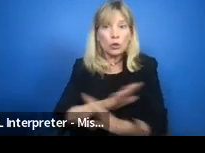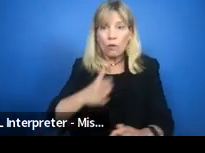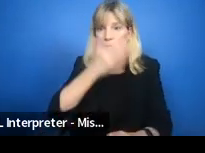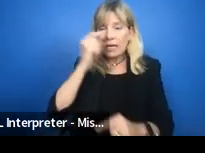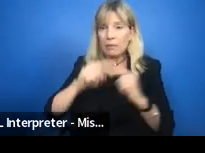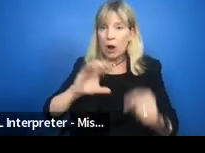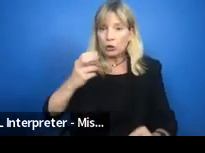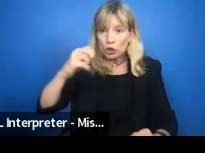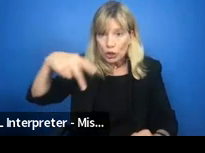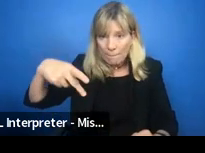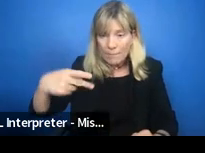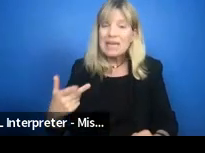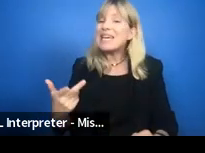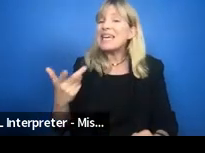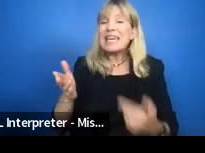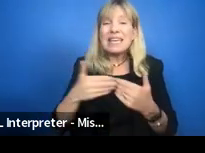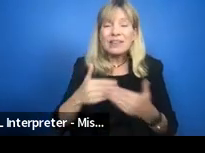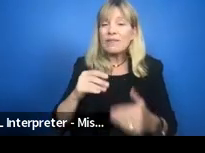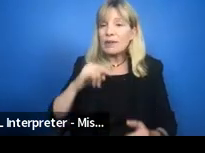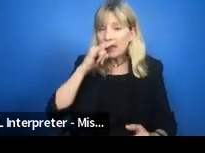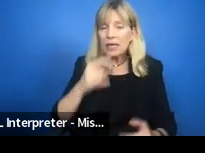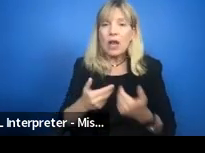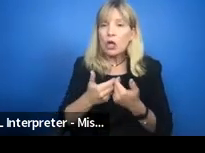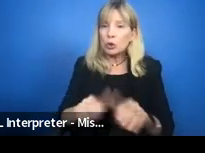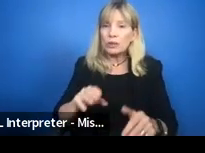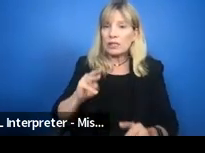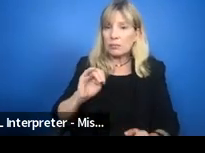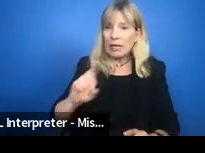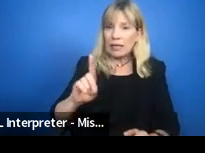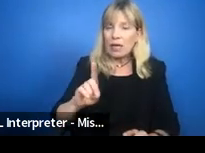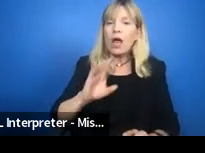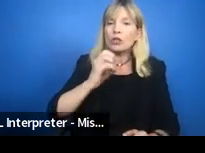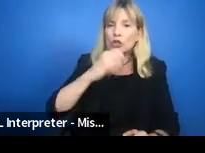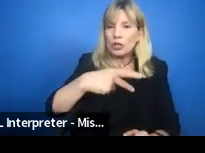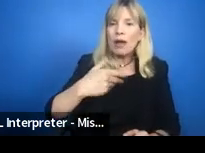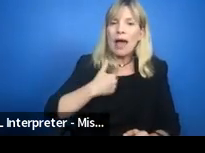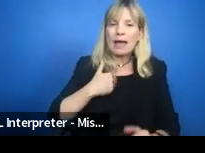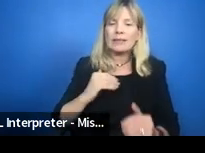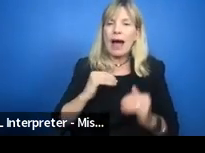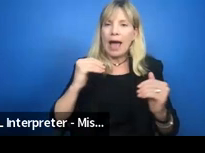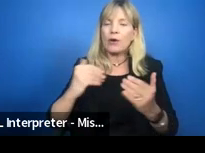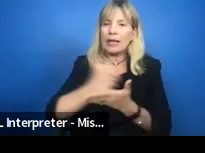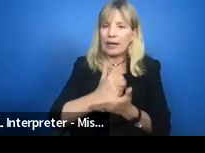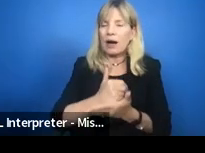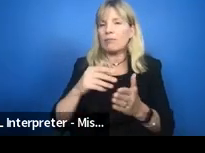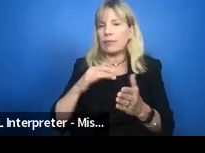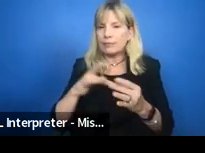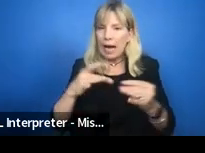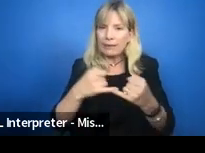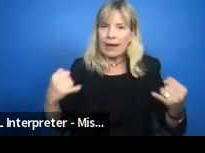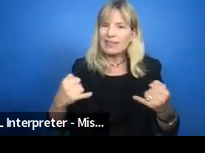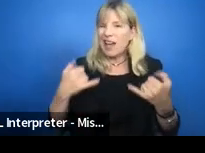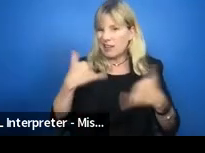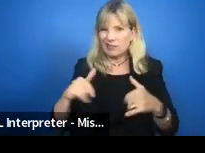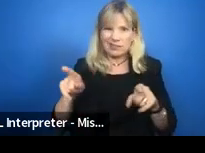CHIP. Even if your child loses Medicaid, CHIP has higher income guidelines and provides the same level of coverage,